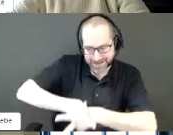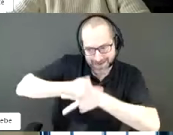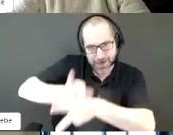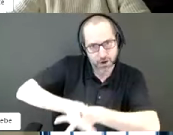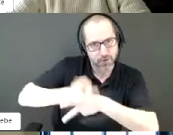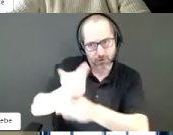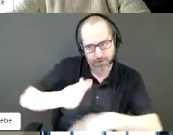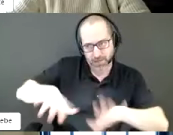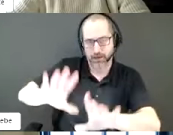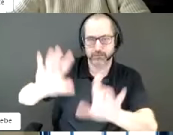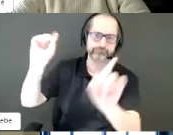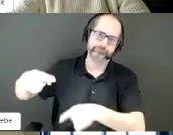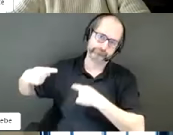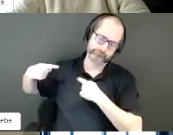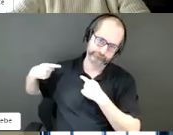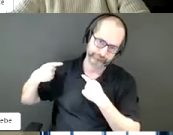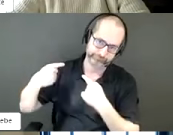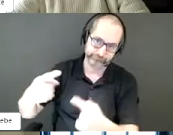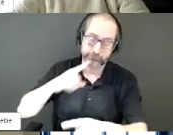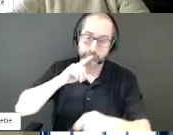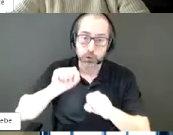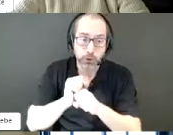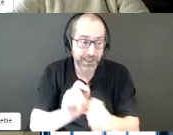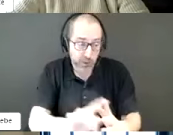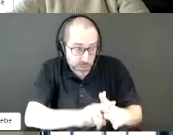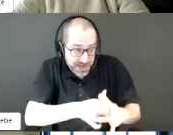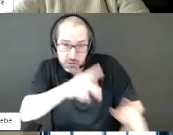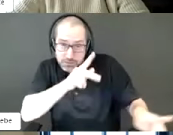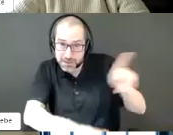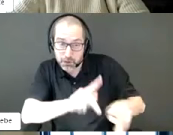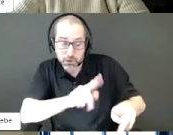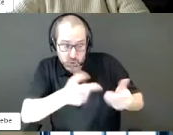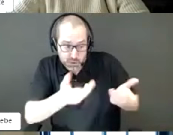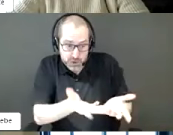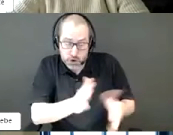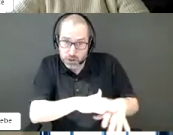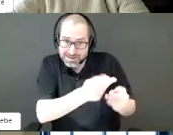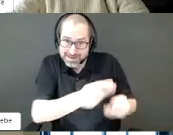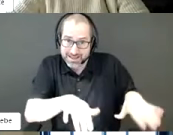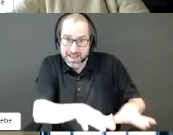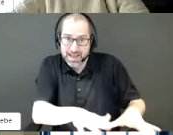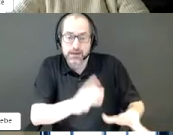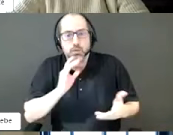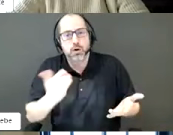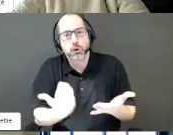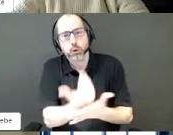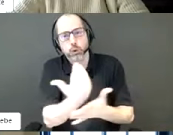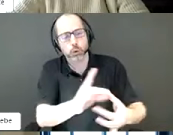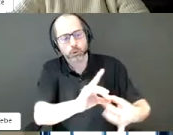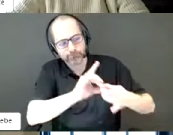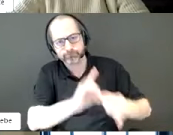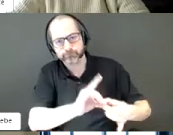new relationship with the original peoples of this land, one that is based in honor and deep